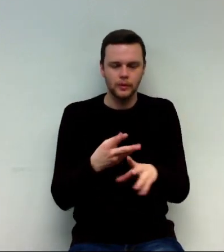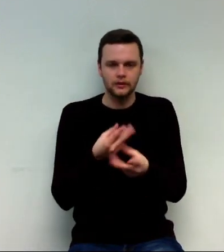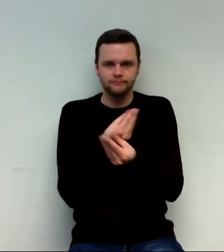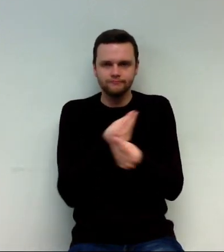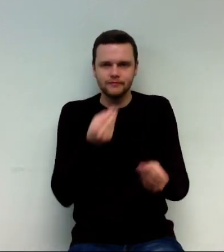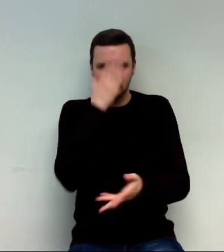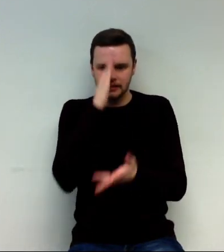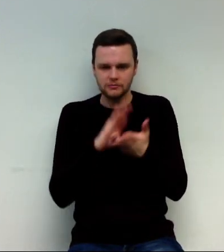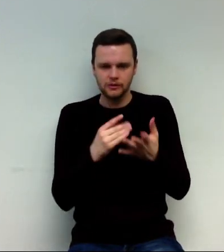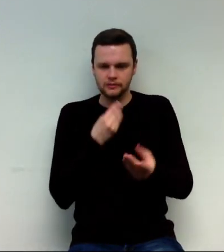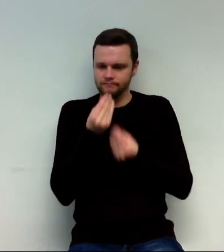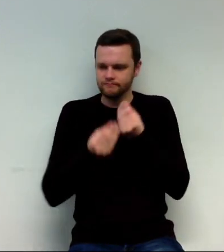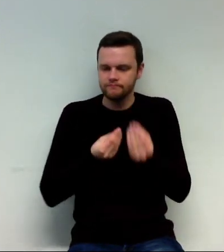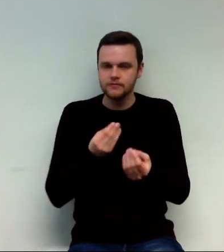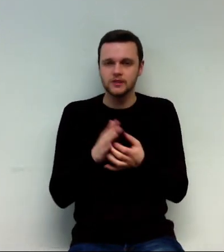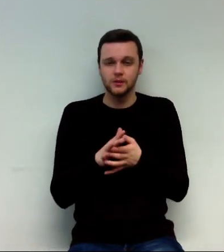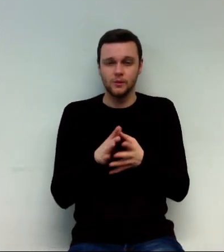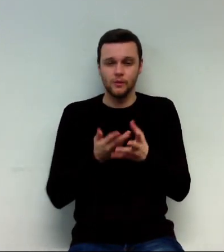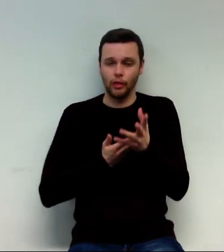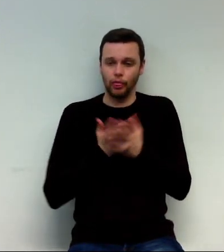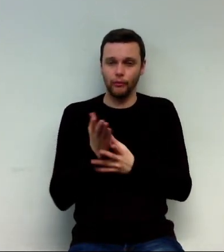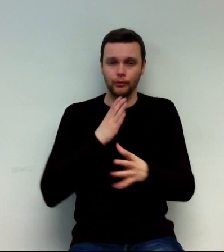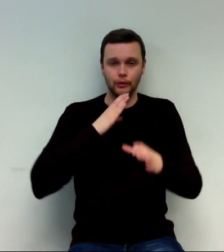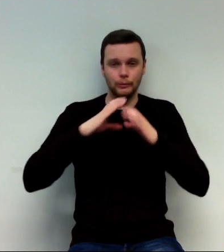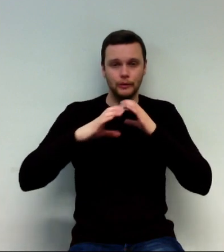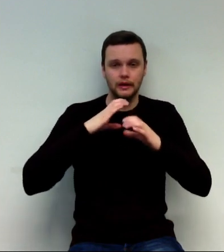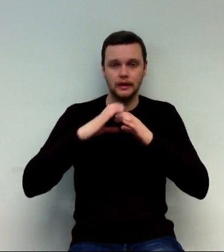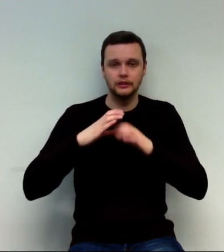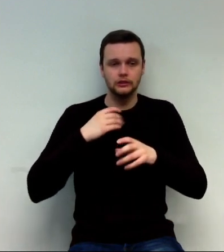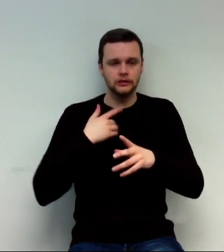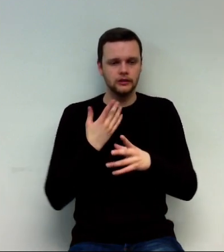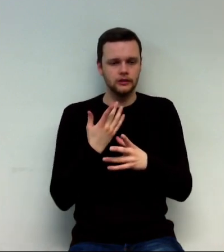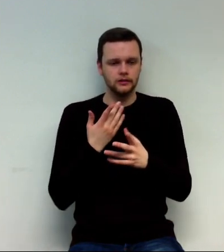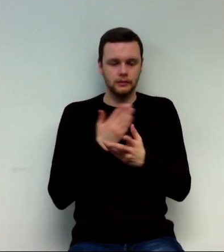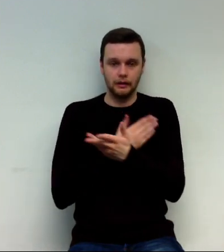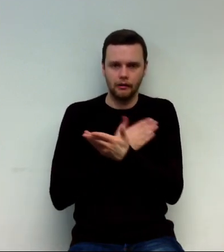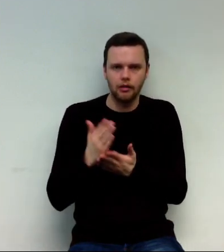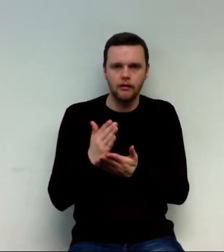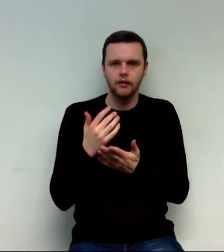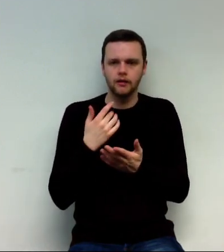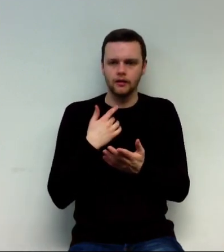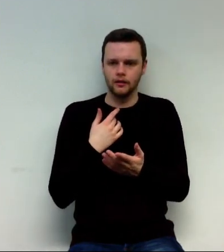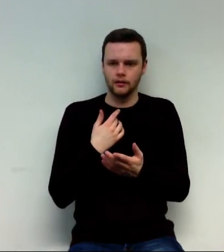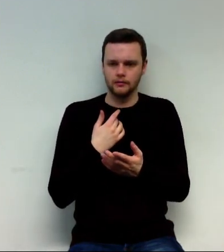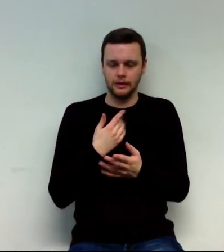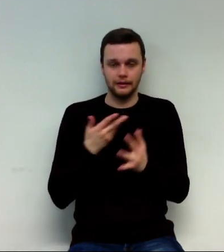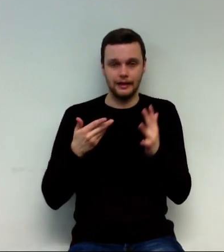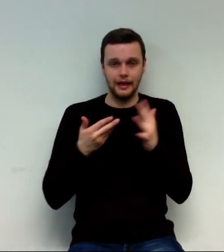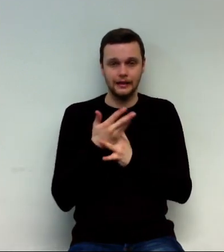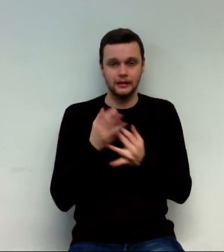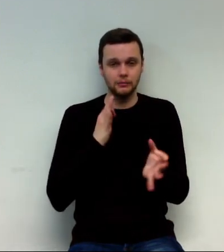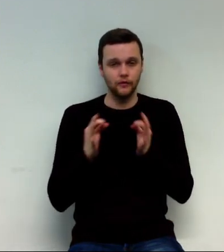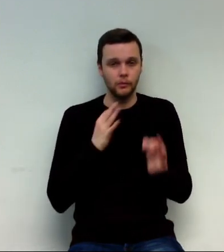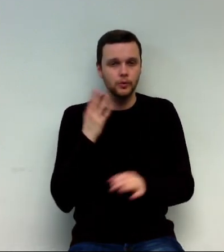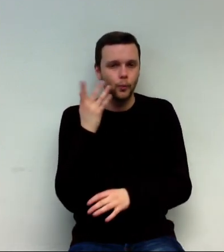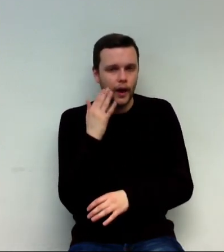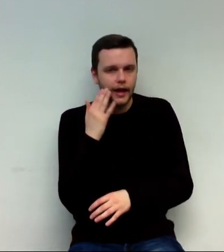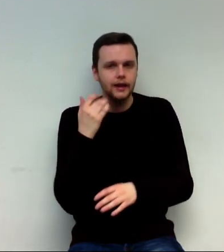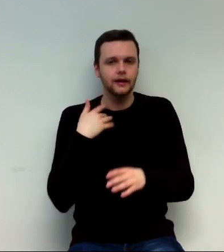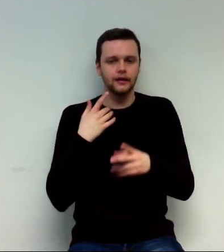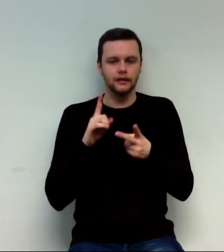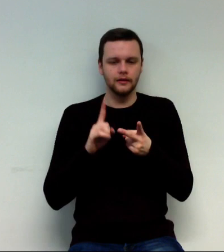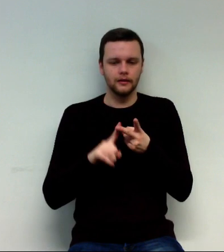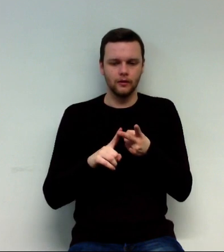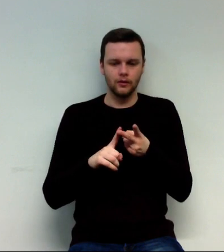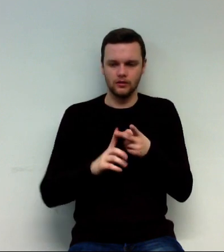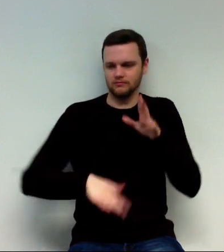encourages more people to go. So if in all your communication, like Ray says, you're making it clear when your accessible performances are, or indeed your whole run